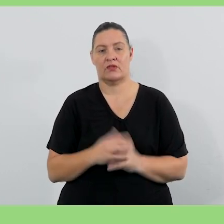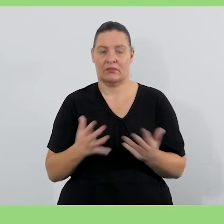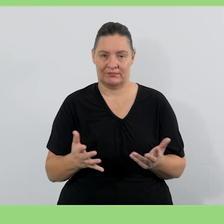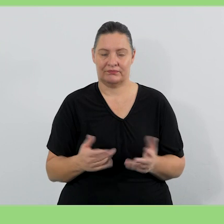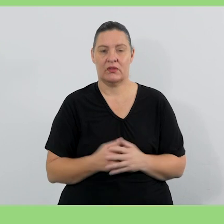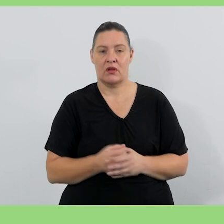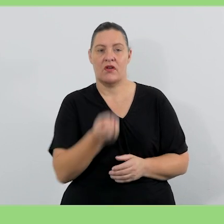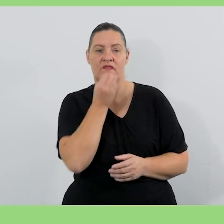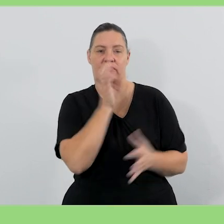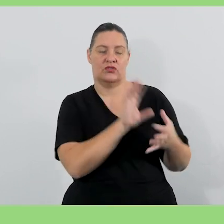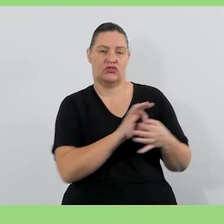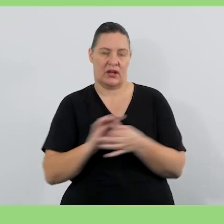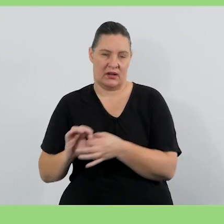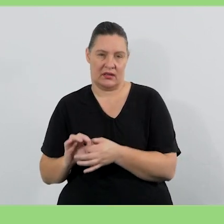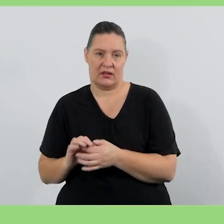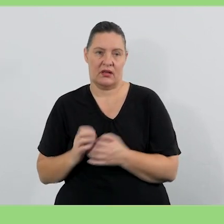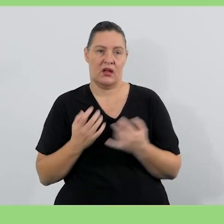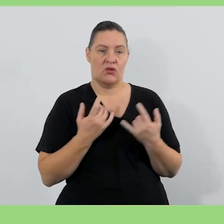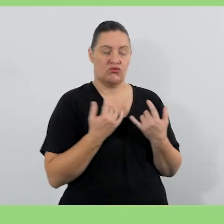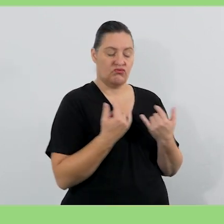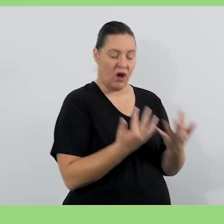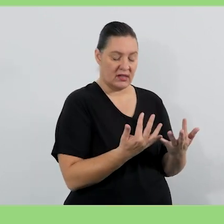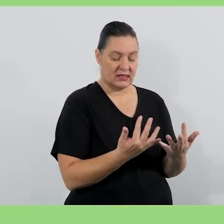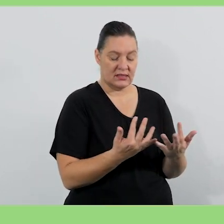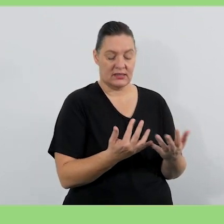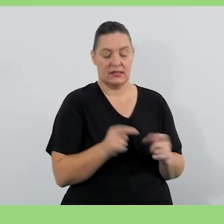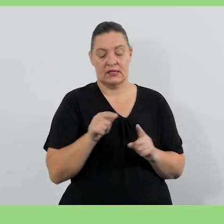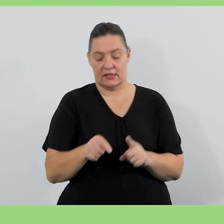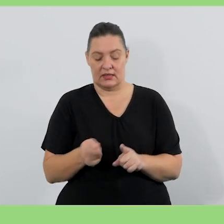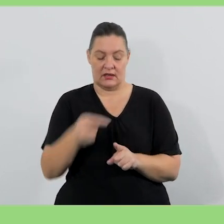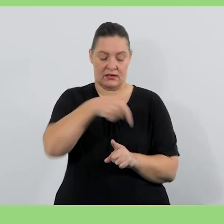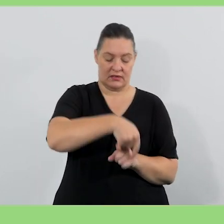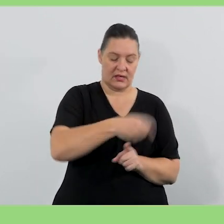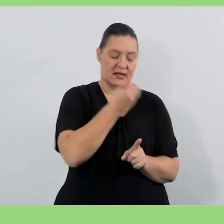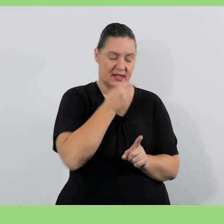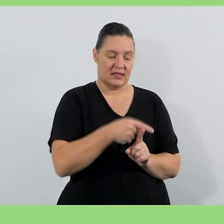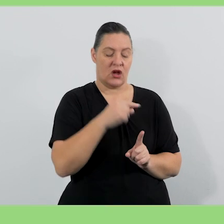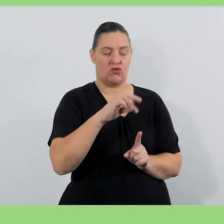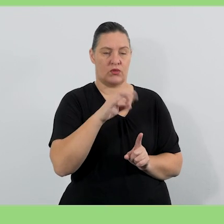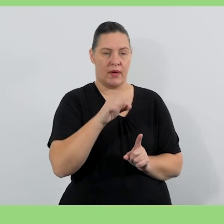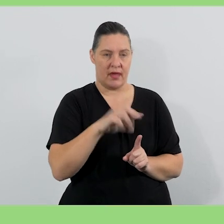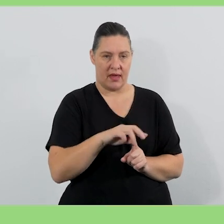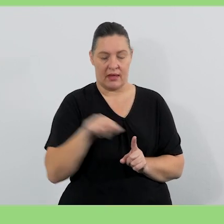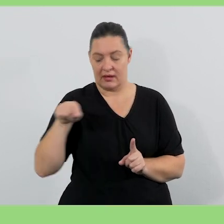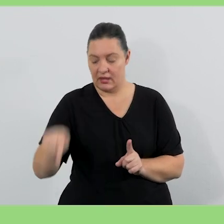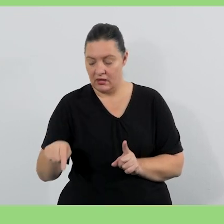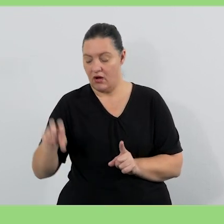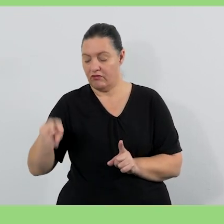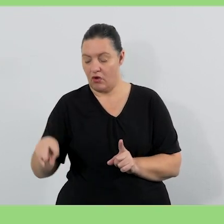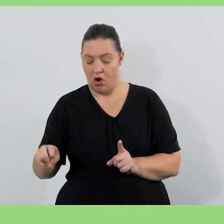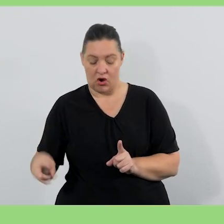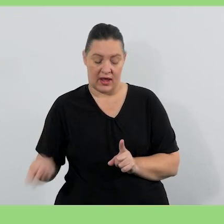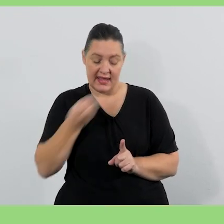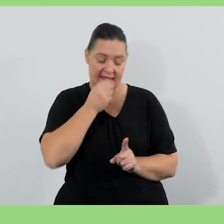So that is our food chain. The grass is being eaten by the grasshopper. The grasshopper is